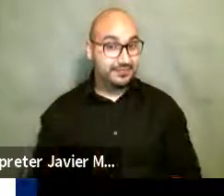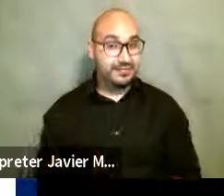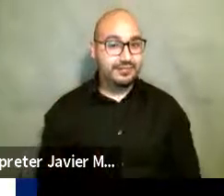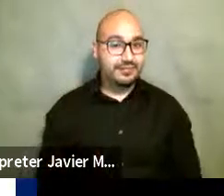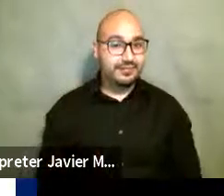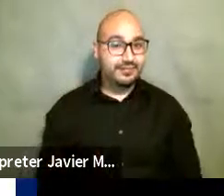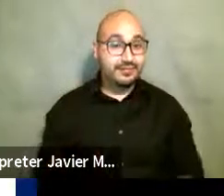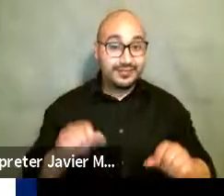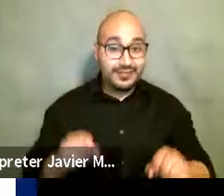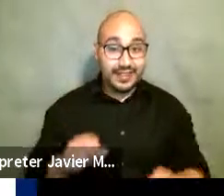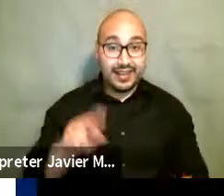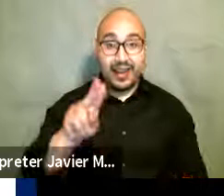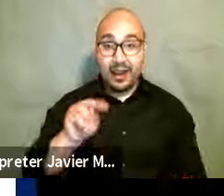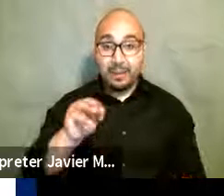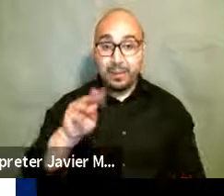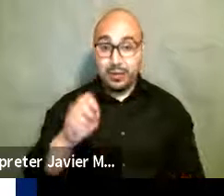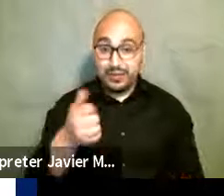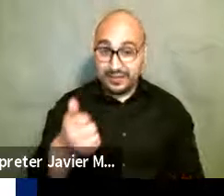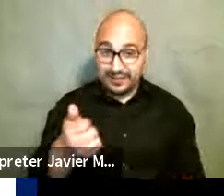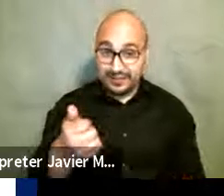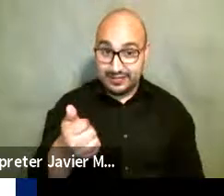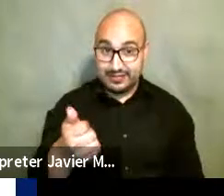Can you unmute?